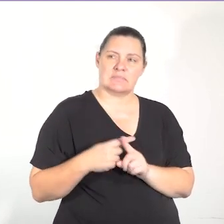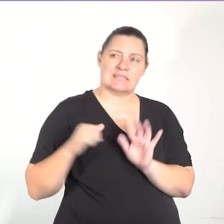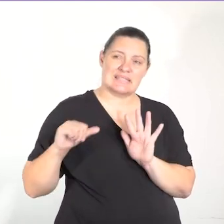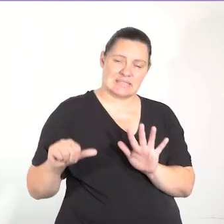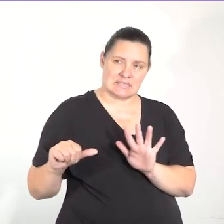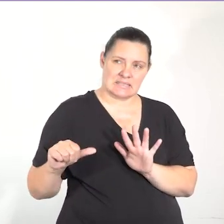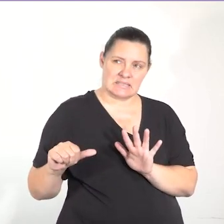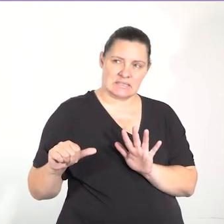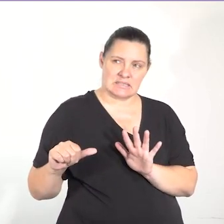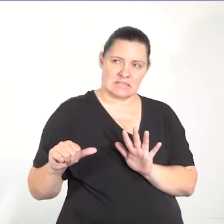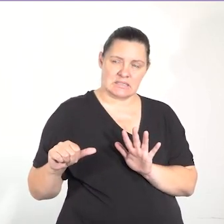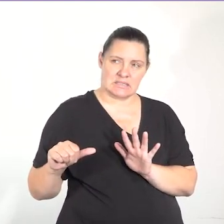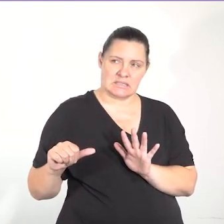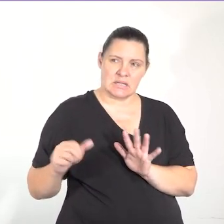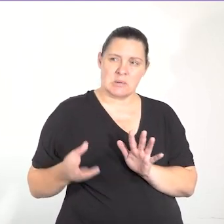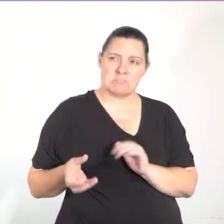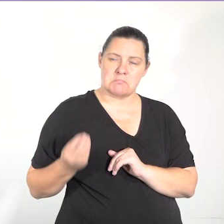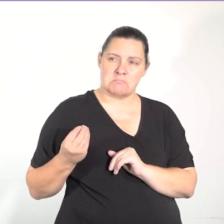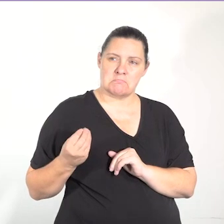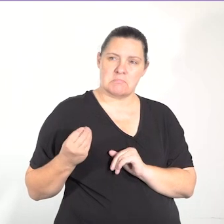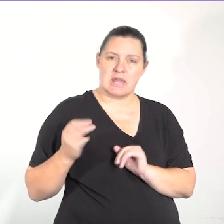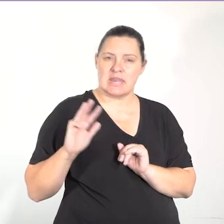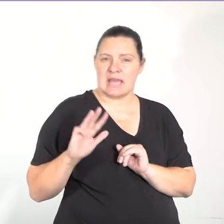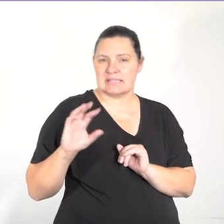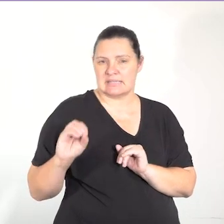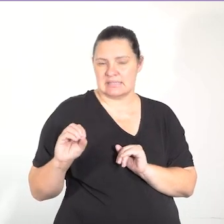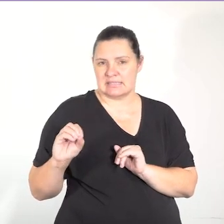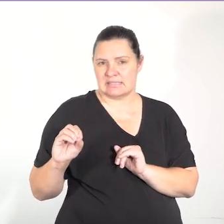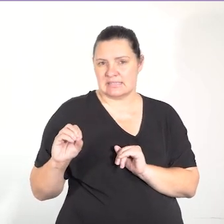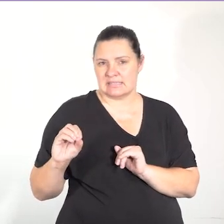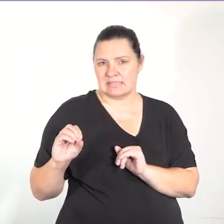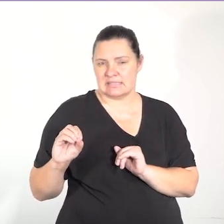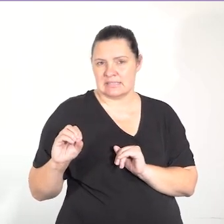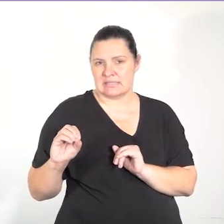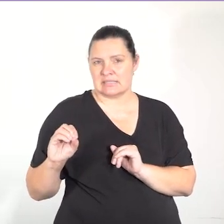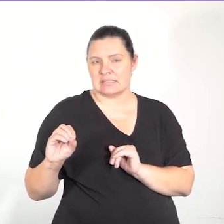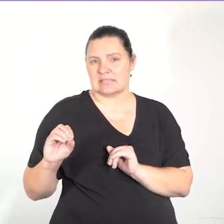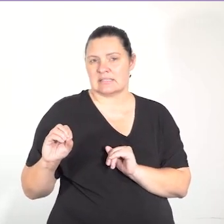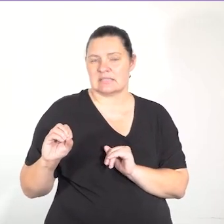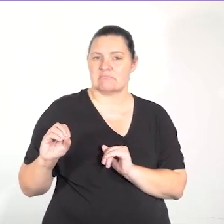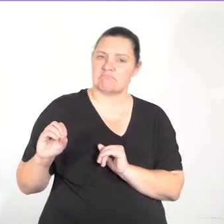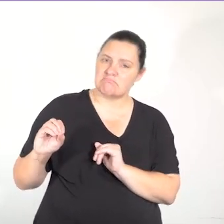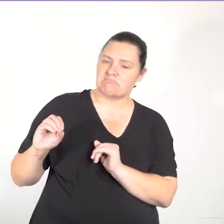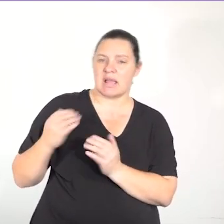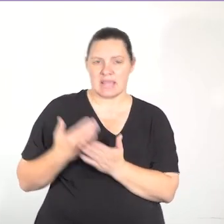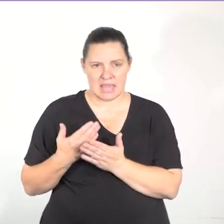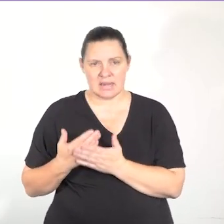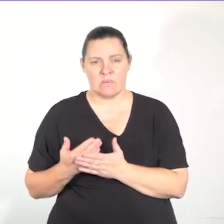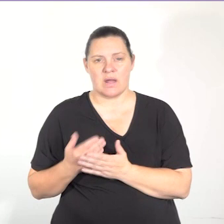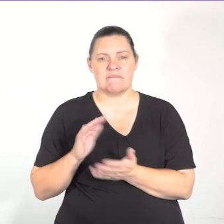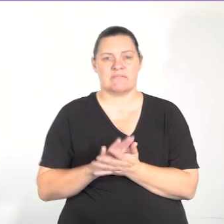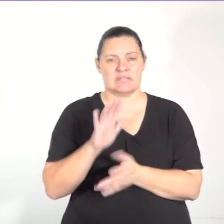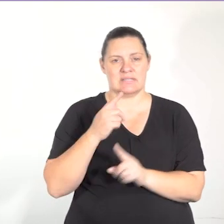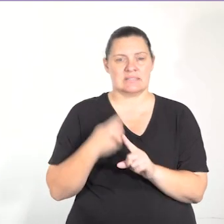multiplied by 6, that is going to give us 90. So that means we can work on that